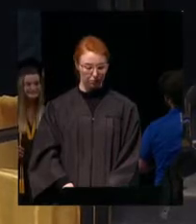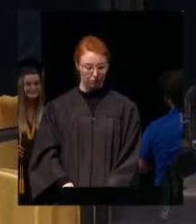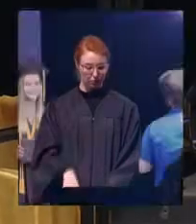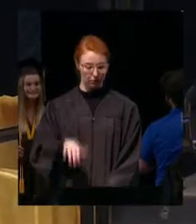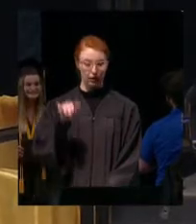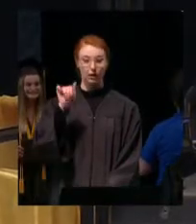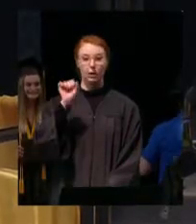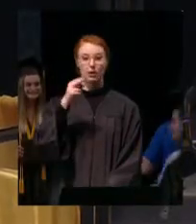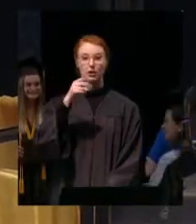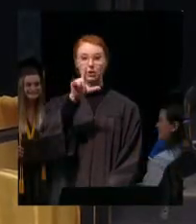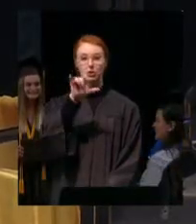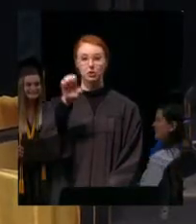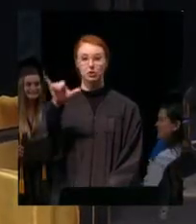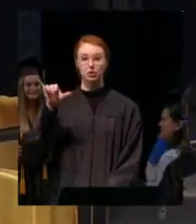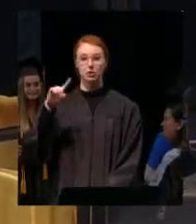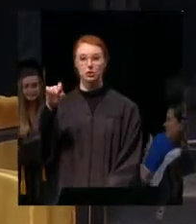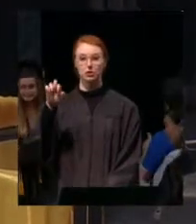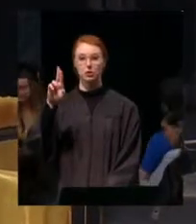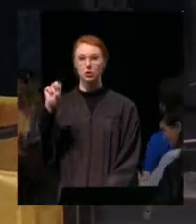Ashley Zern.